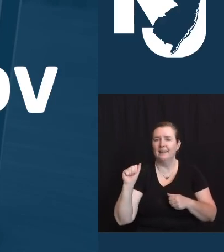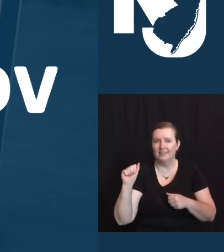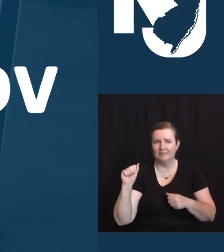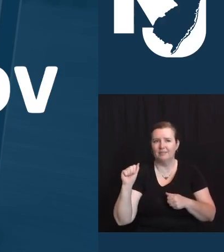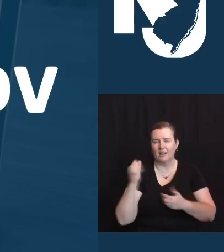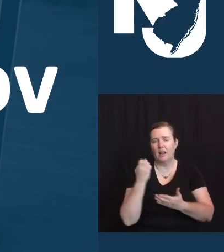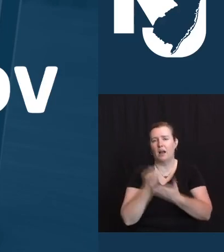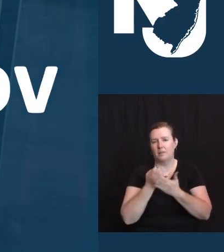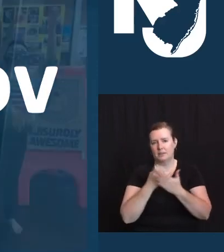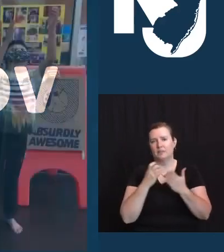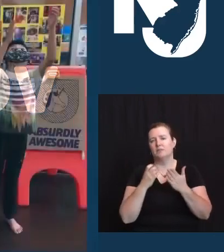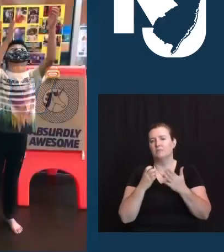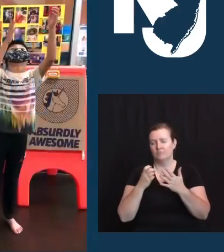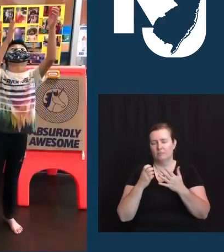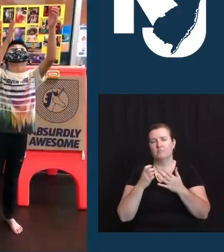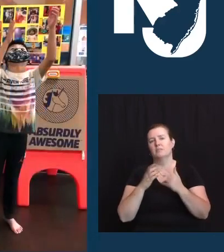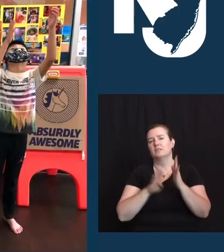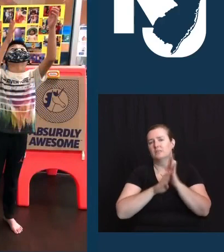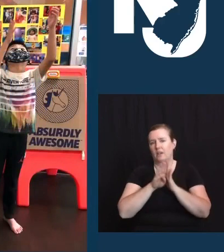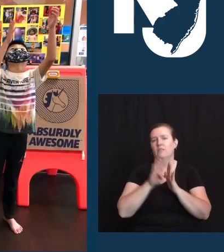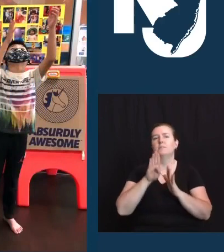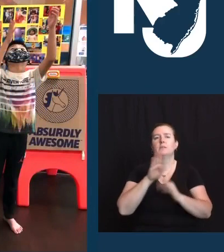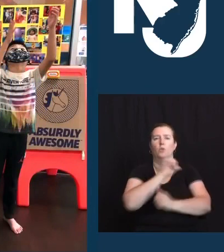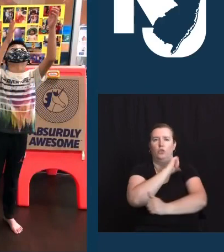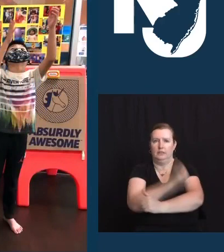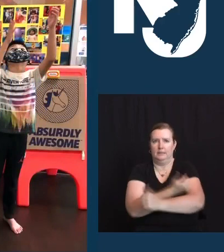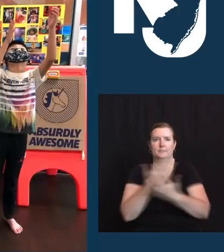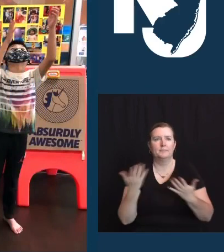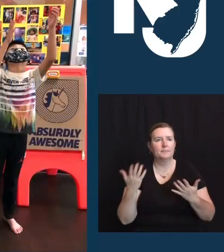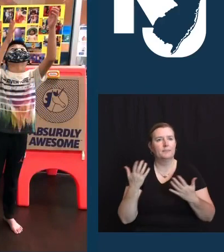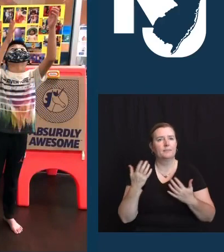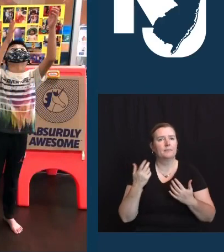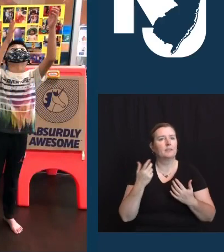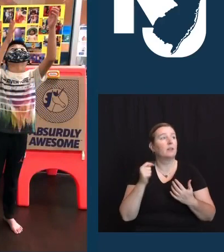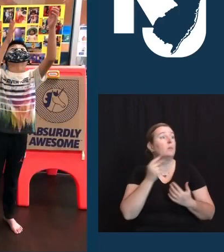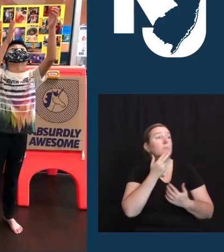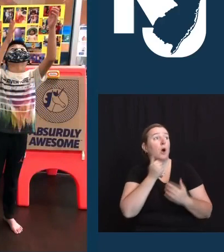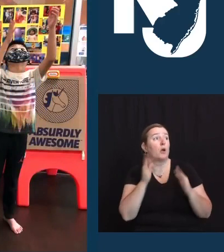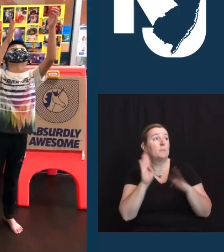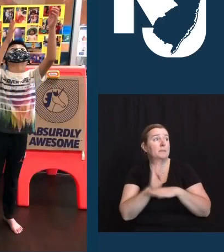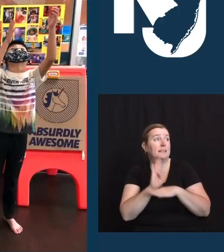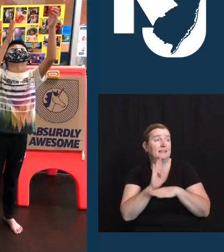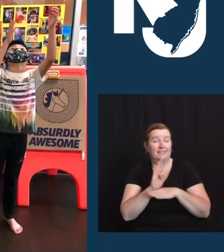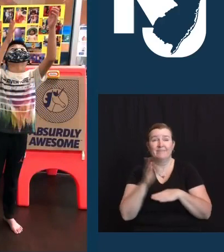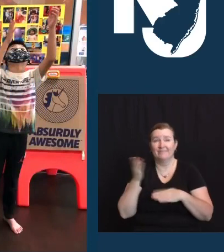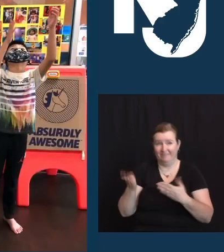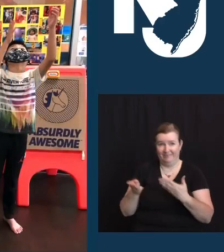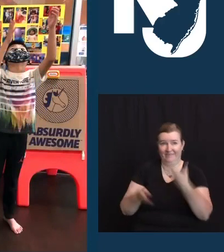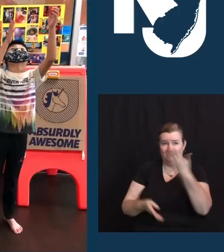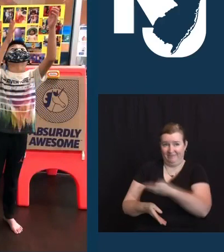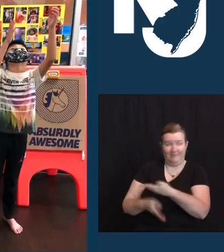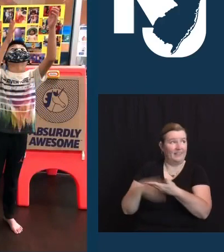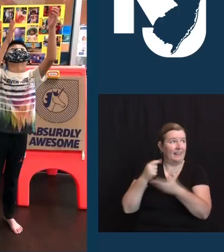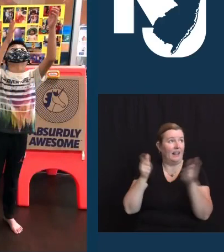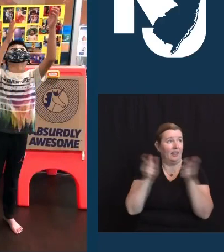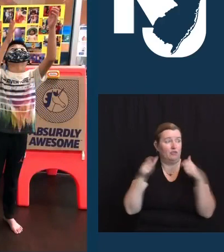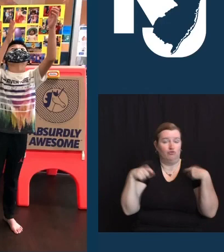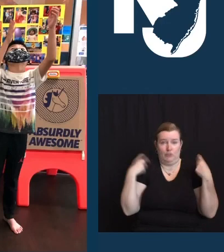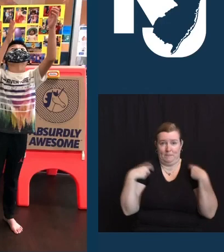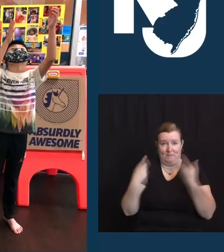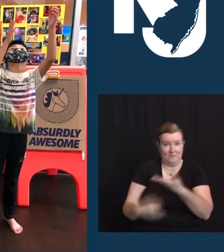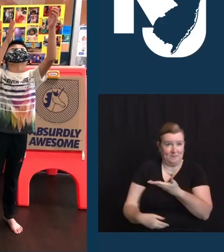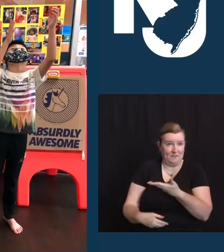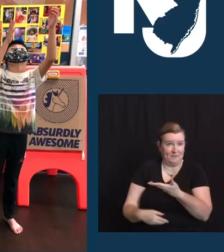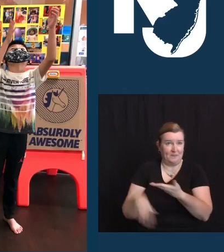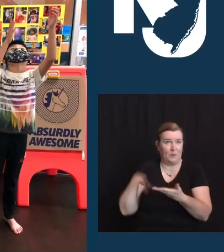their future. Today, the spotlight is on the Little Gym of Montgomery and Hillsborough in Somerset County, owned by William and